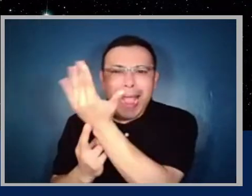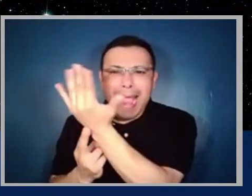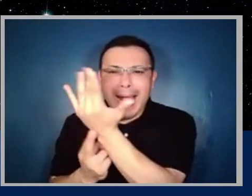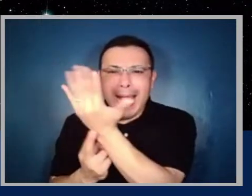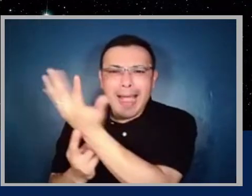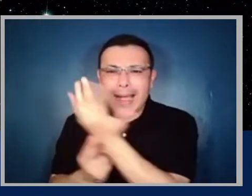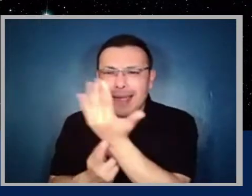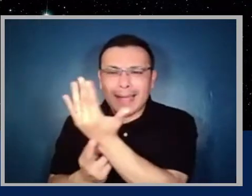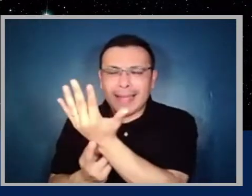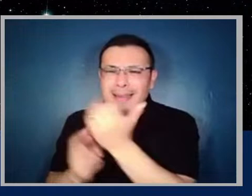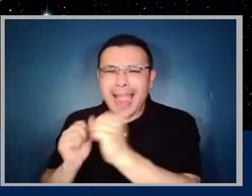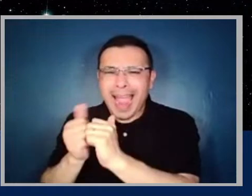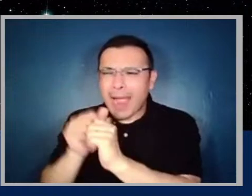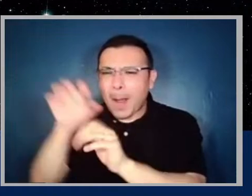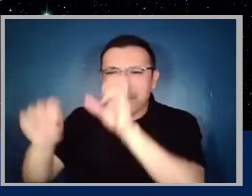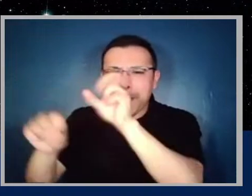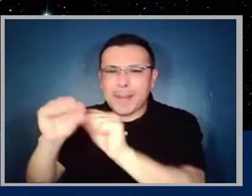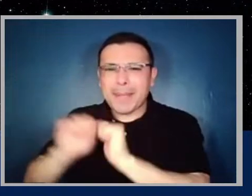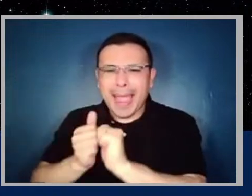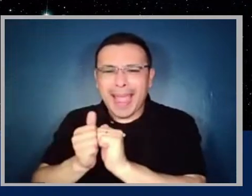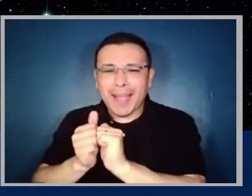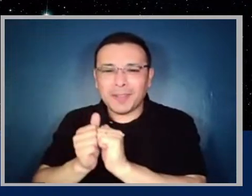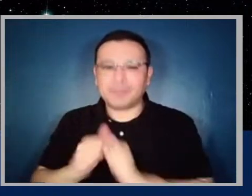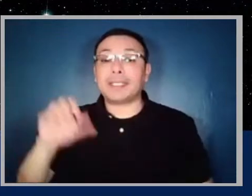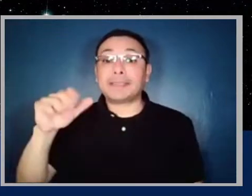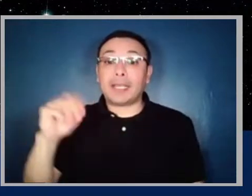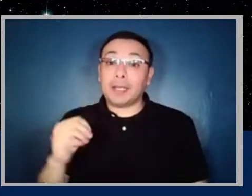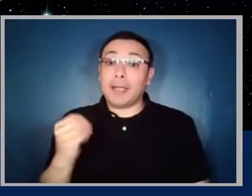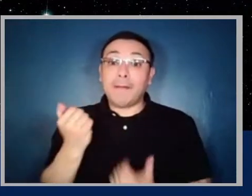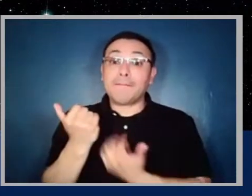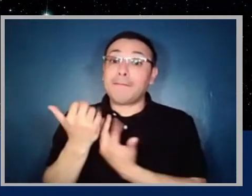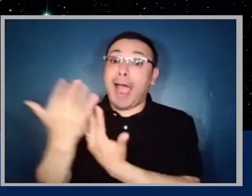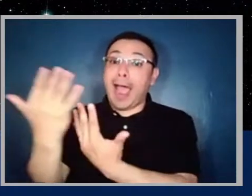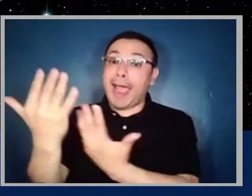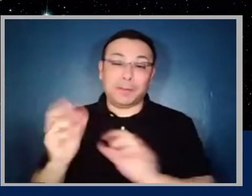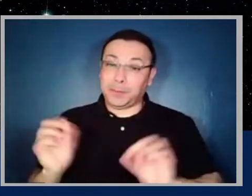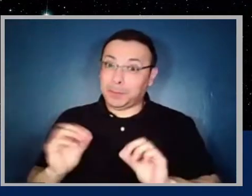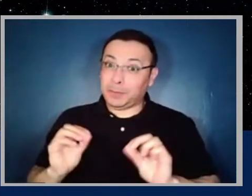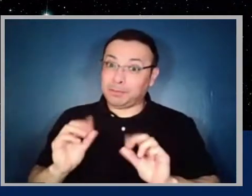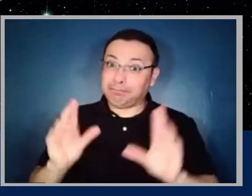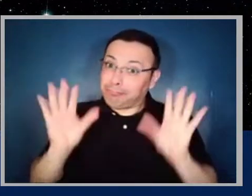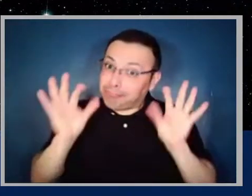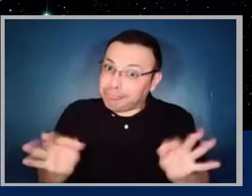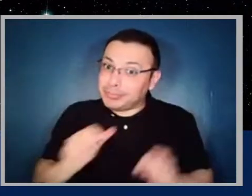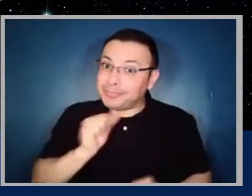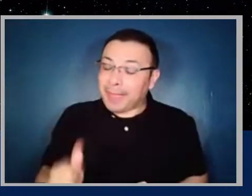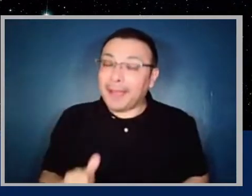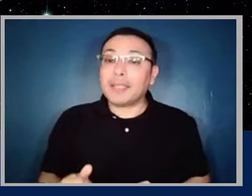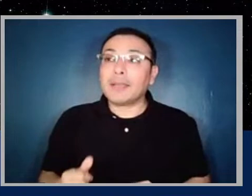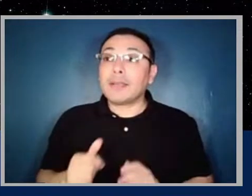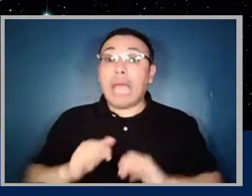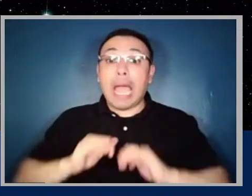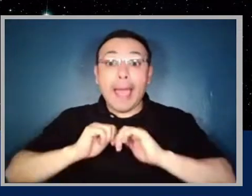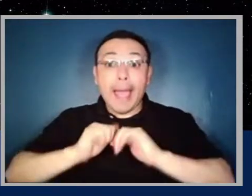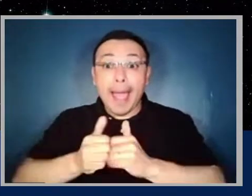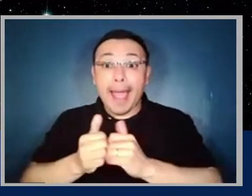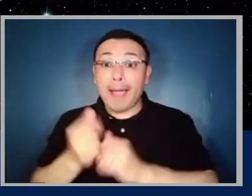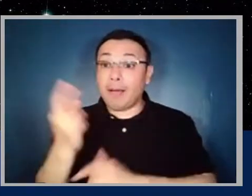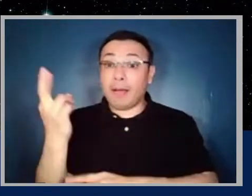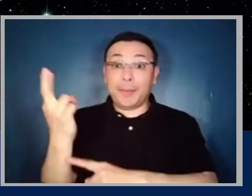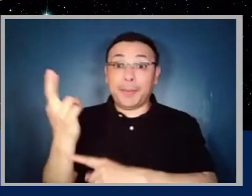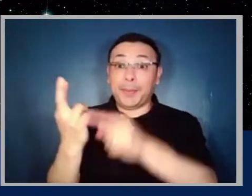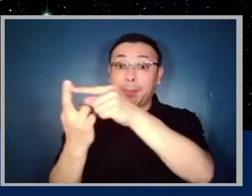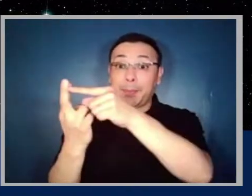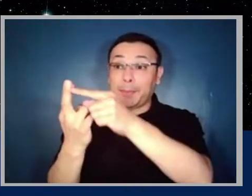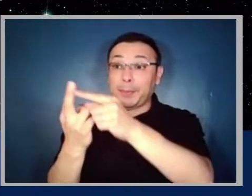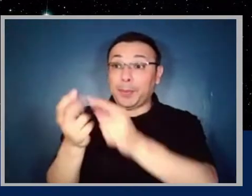gases? It's certainly not a flame. I wish I could tell you. I haven't dug into that side of how that device works. I